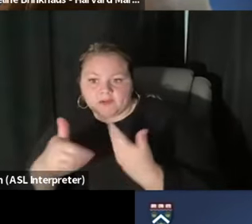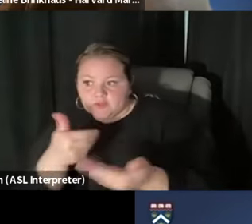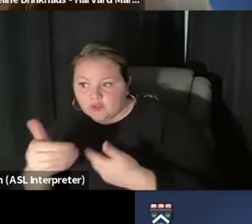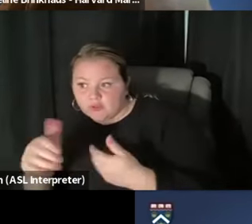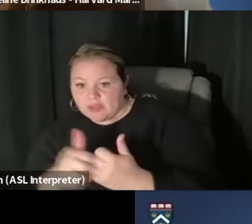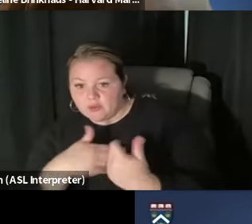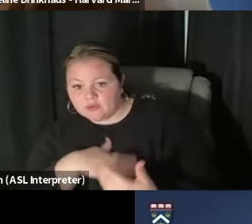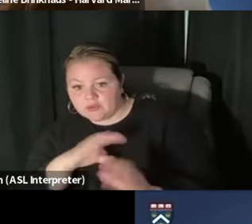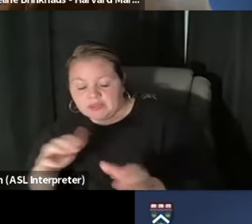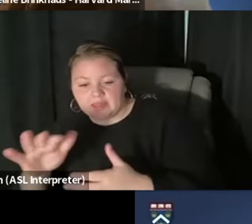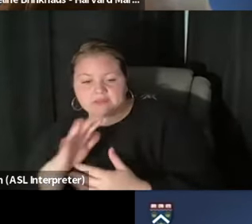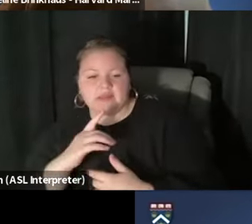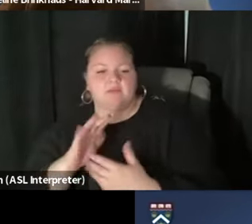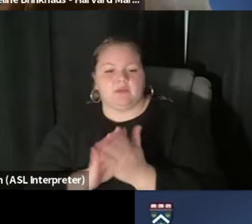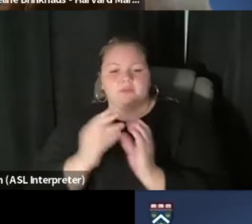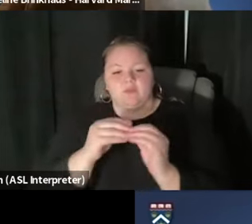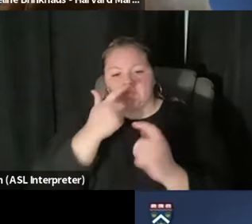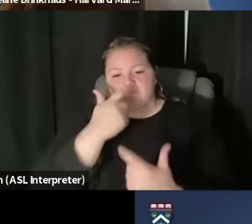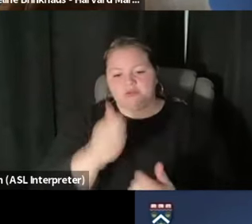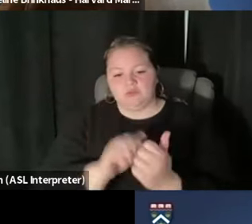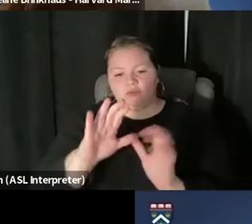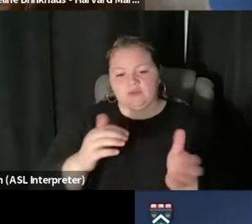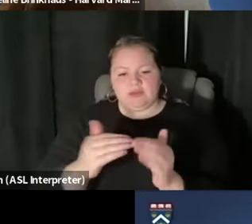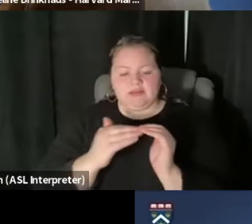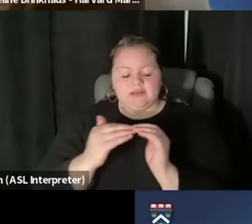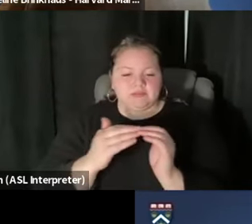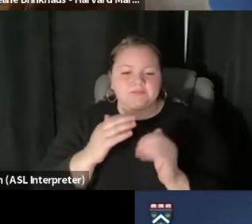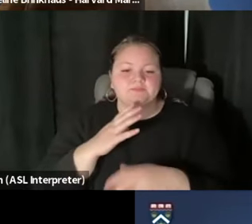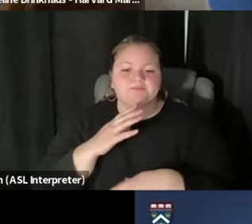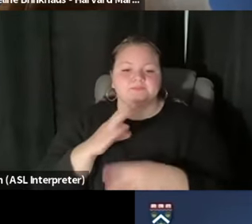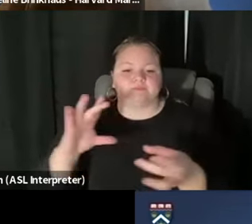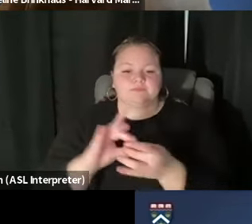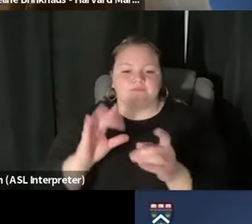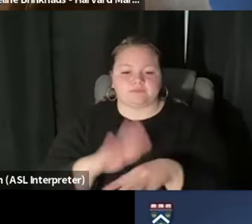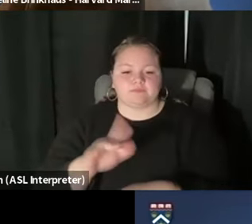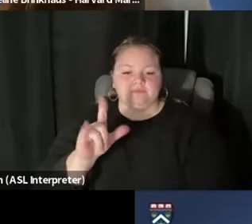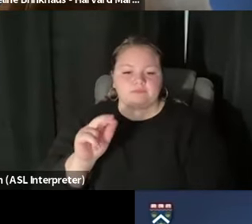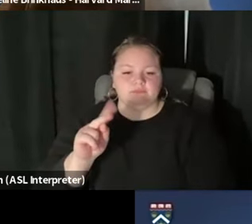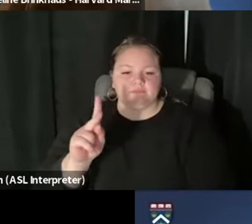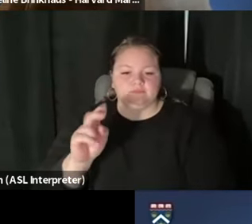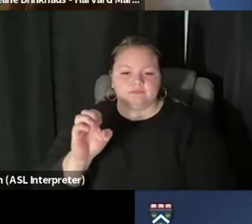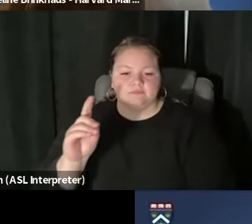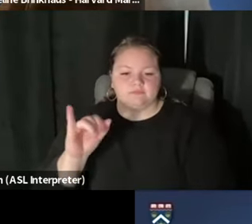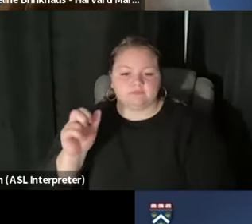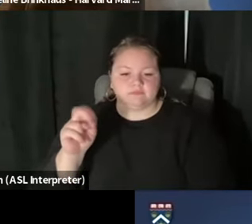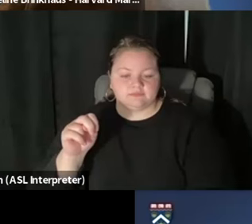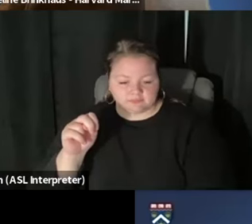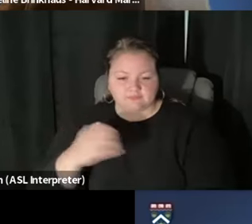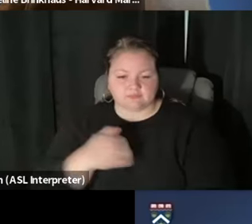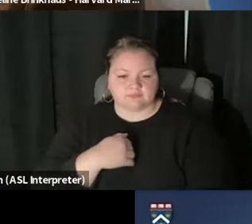in your classmates goes a long way. Connect on LinkedIn, have those continuing dialogues and discussions outside of the